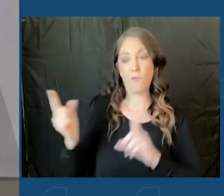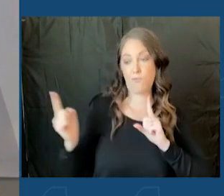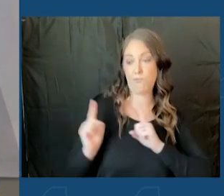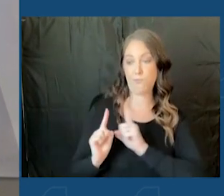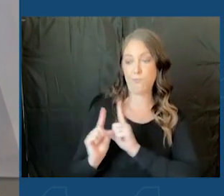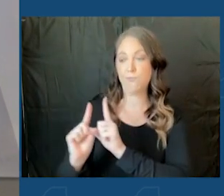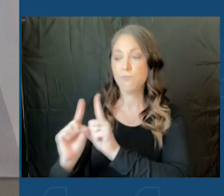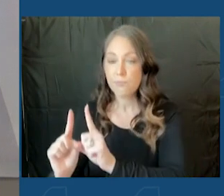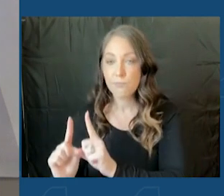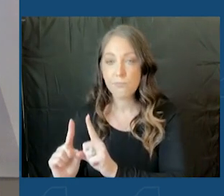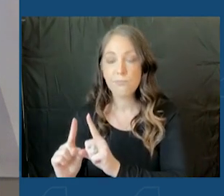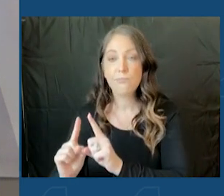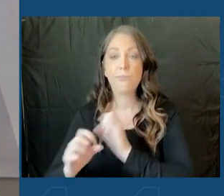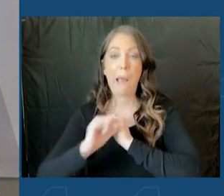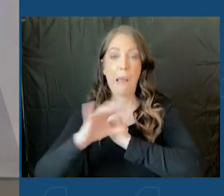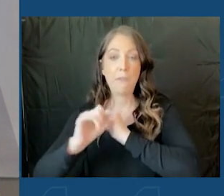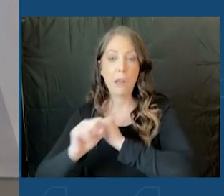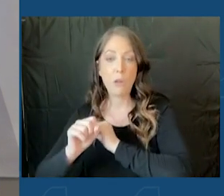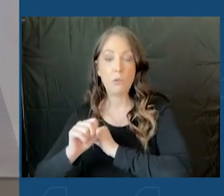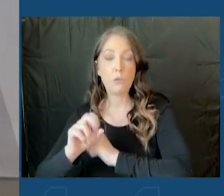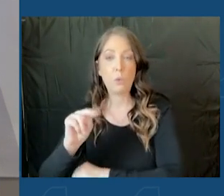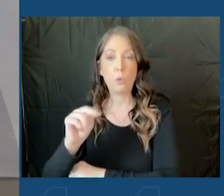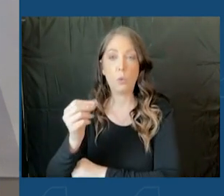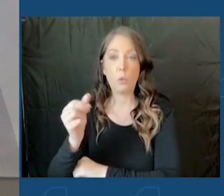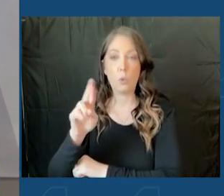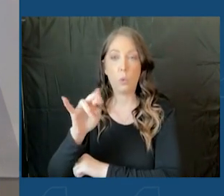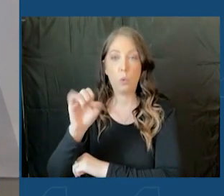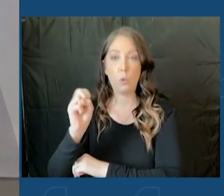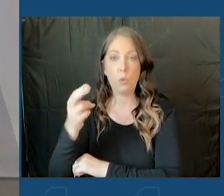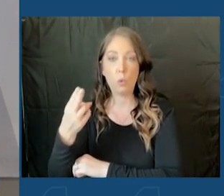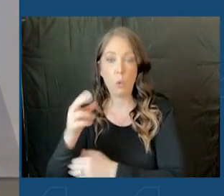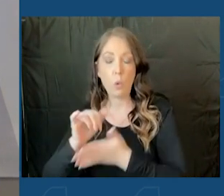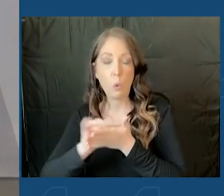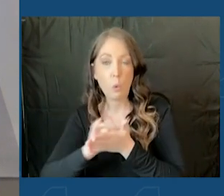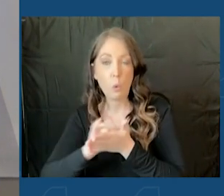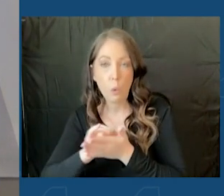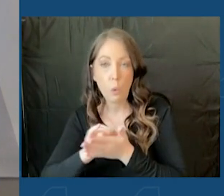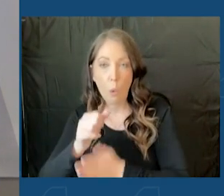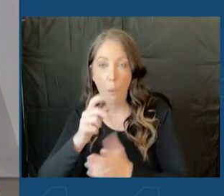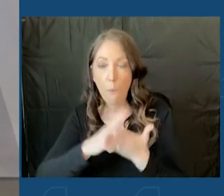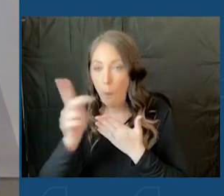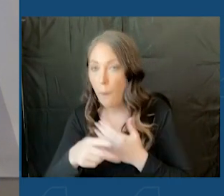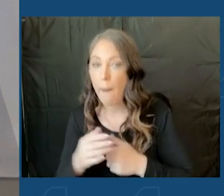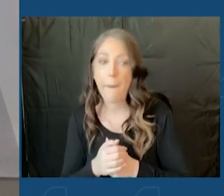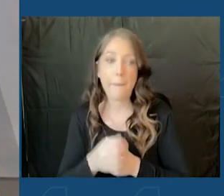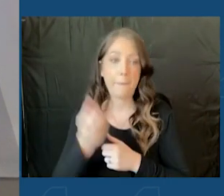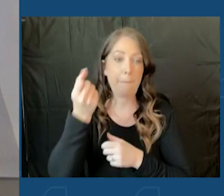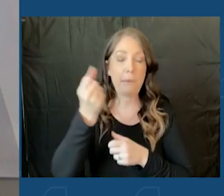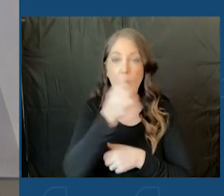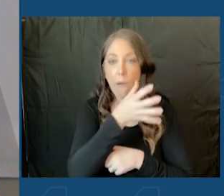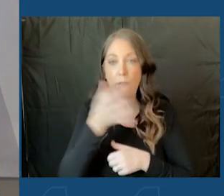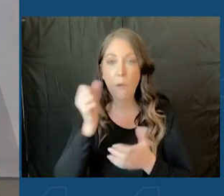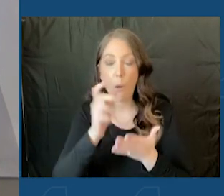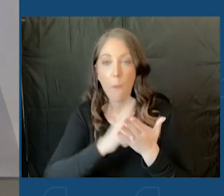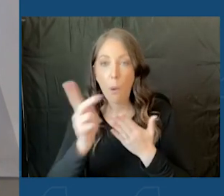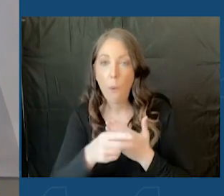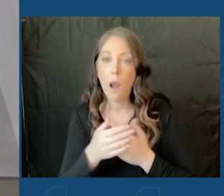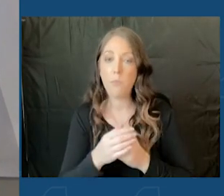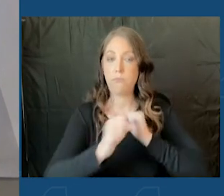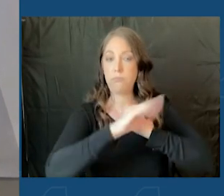program, supported our dairy farms through our New York State Grown and Certified program, and helped to promote our county